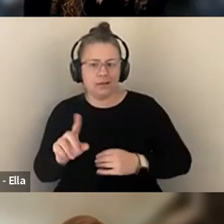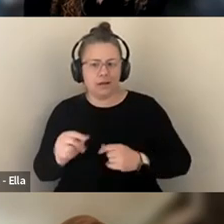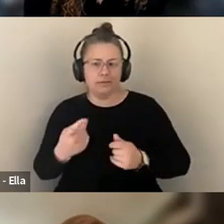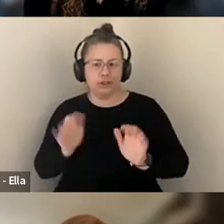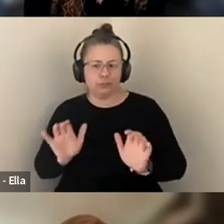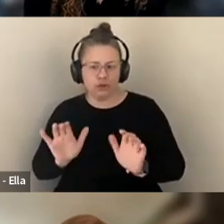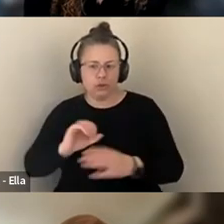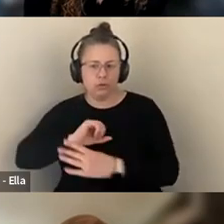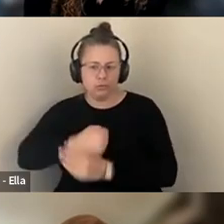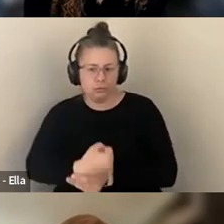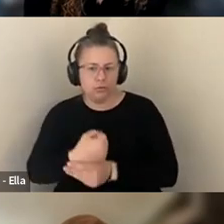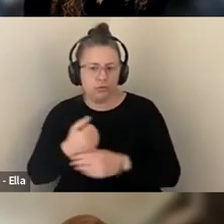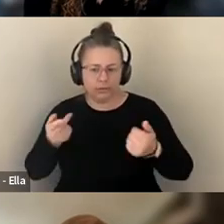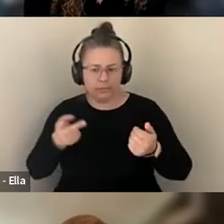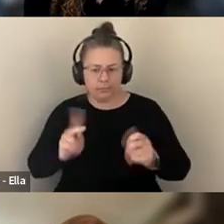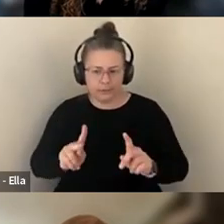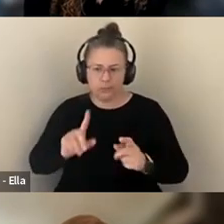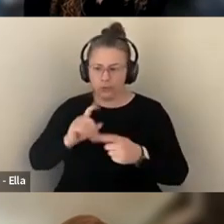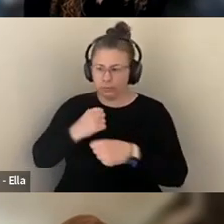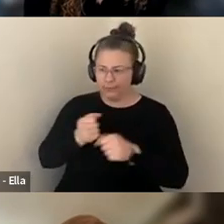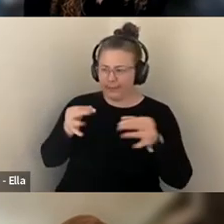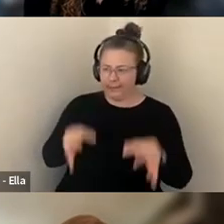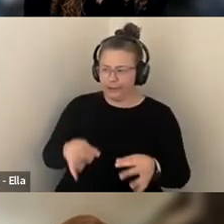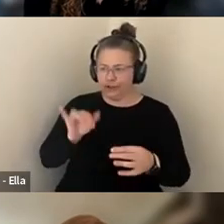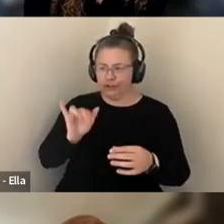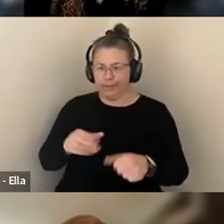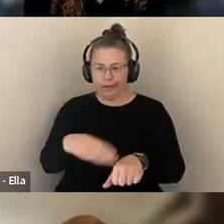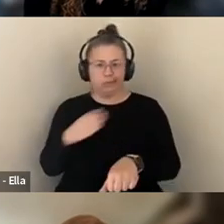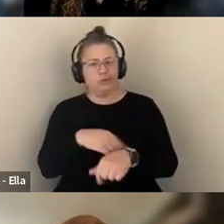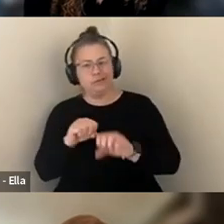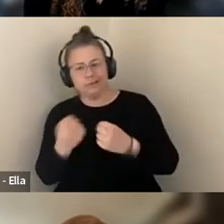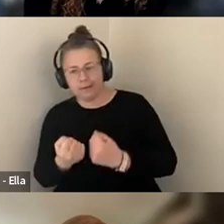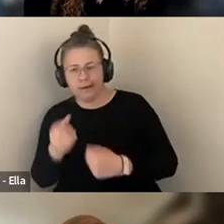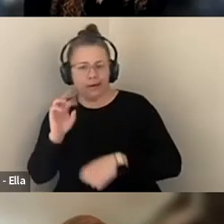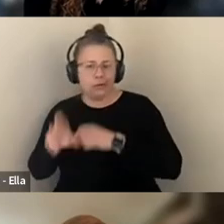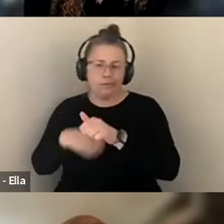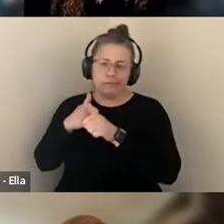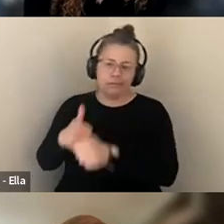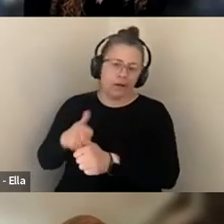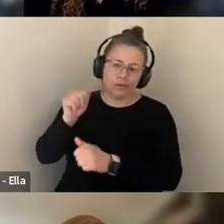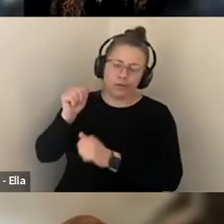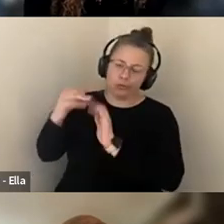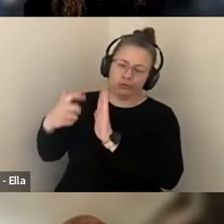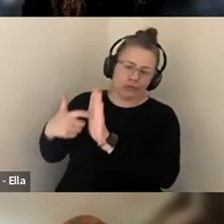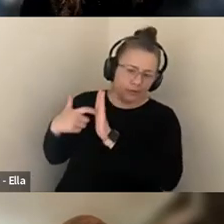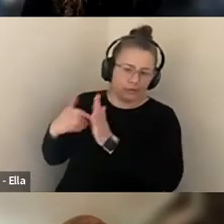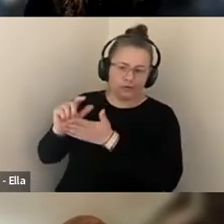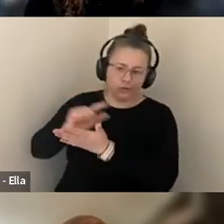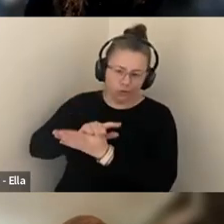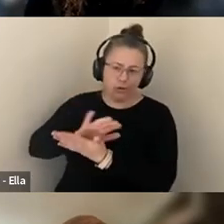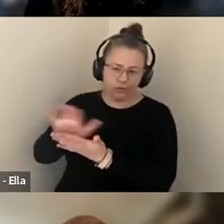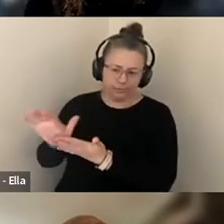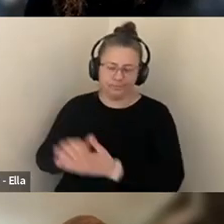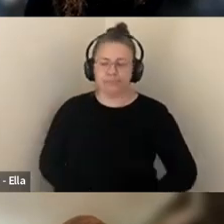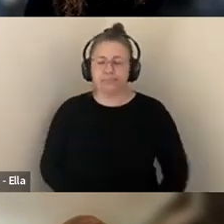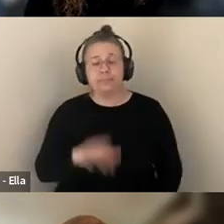So anyway, thank you so much. And I believe we'll have Chris back here for our closing remarks. But thank you so